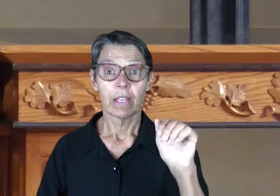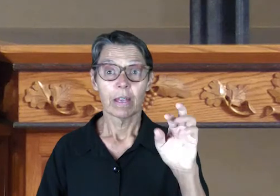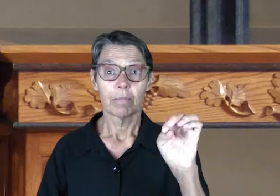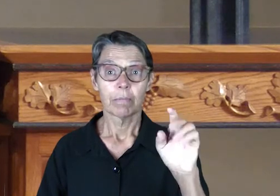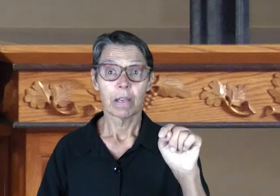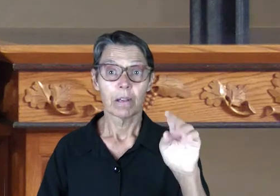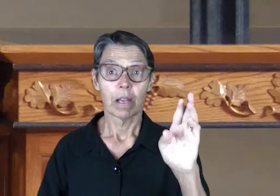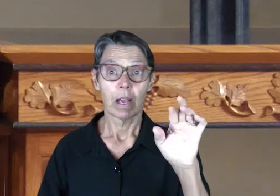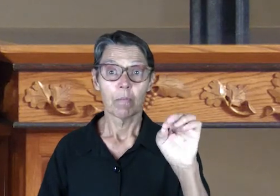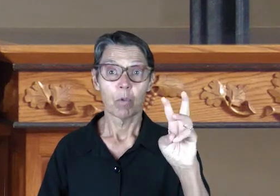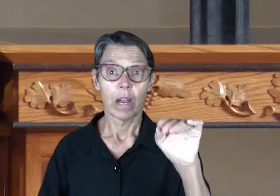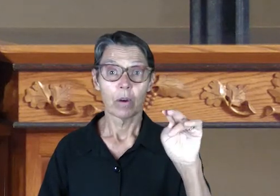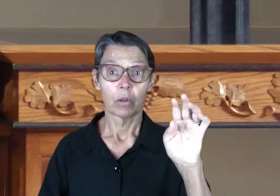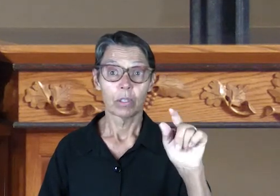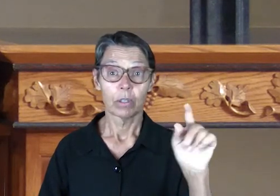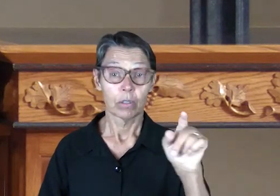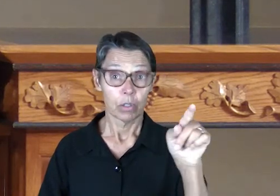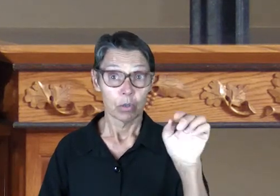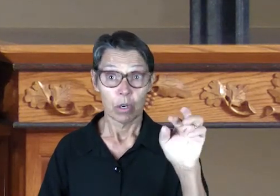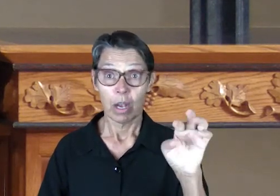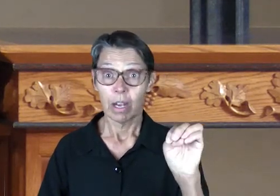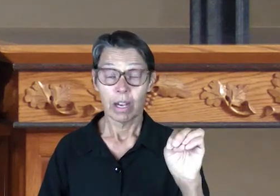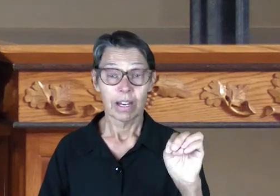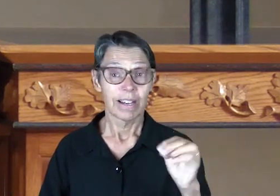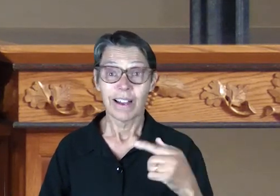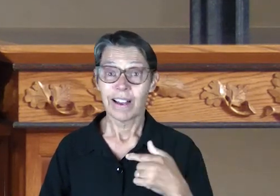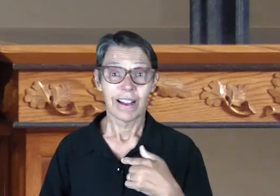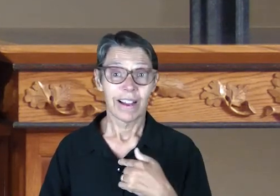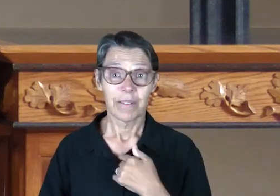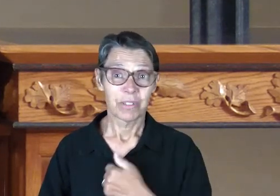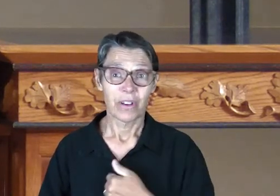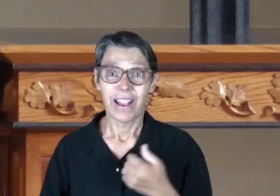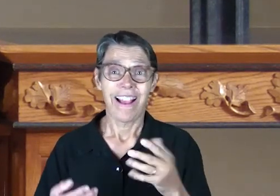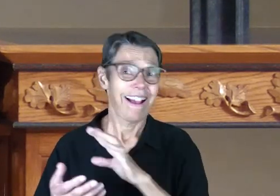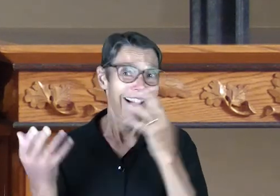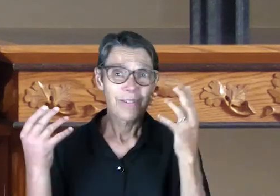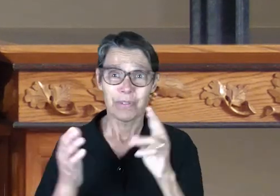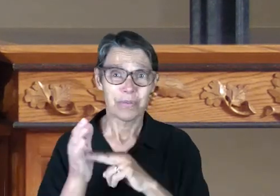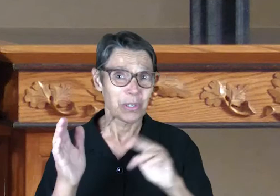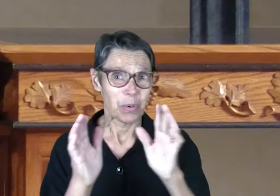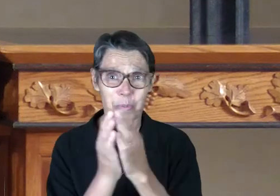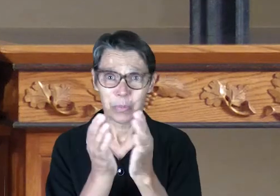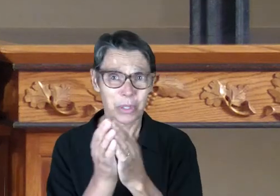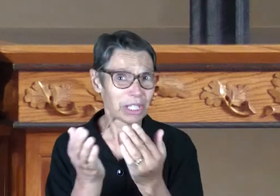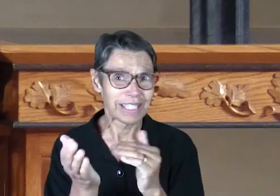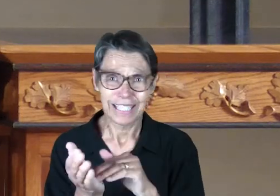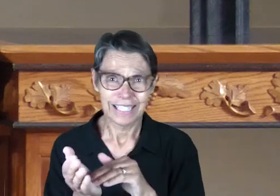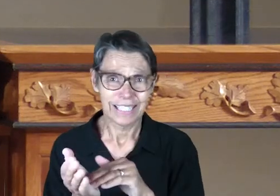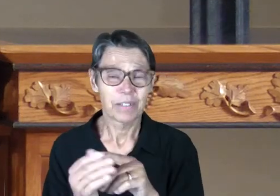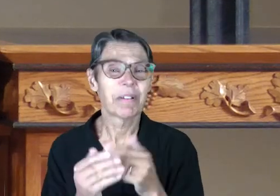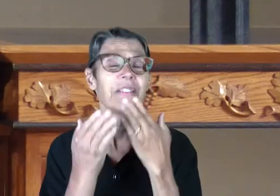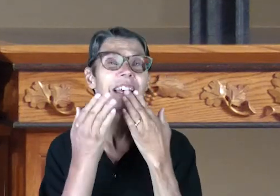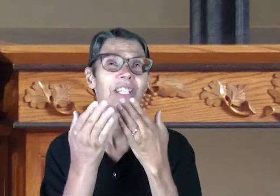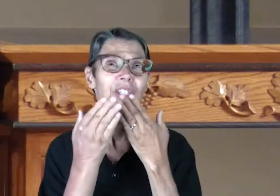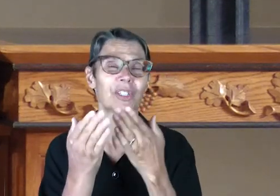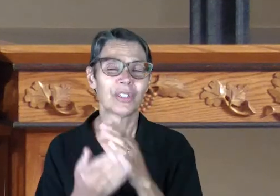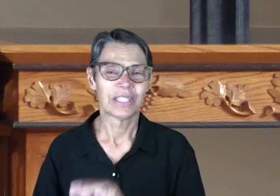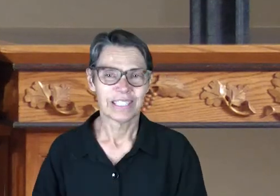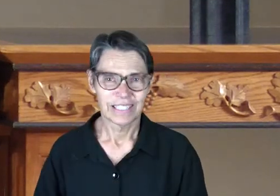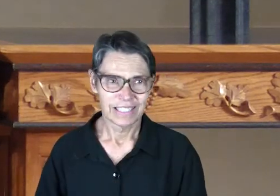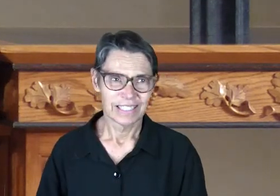Elizabeth Barrett Browning, wherever you are, I'm sorry. I don't ever want to read Aurora Leigh again. But thank you.